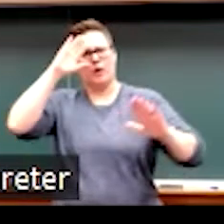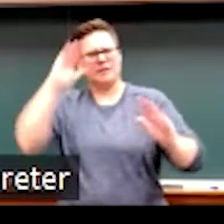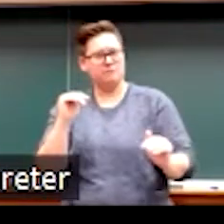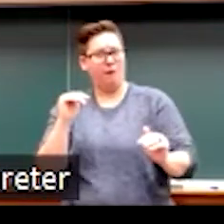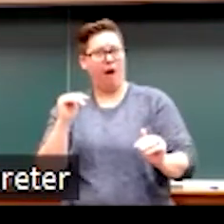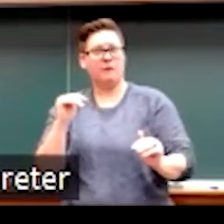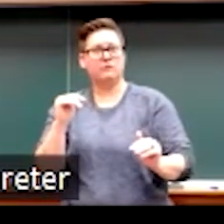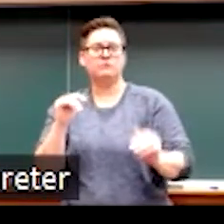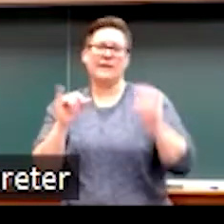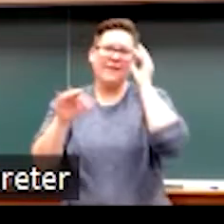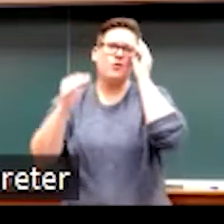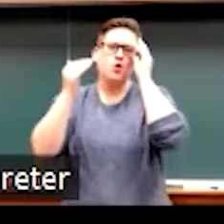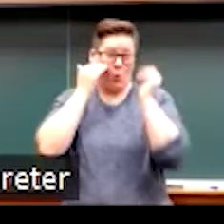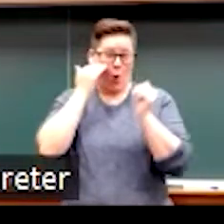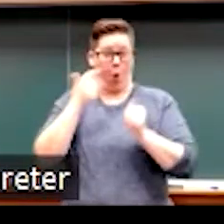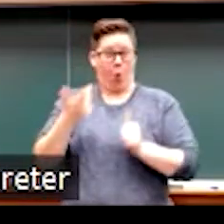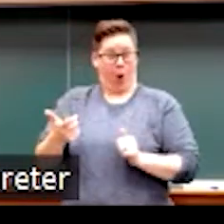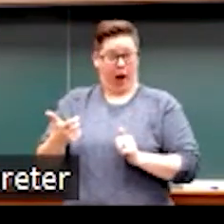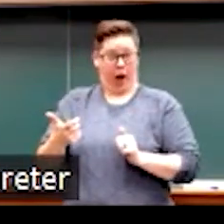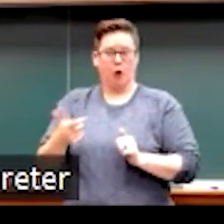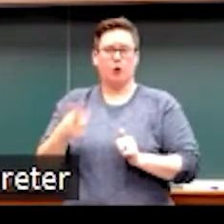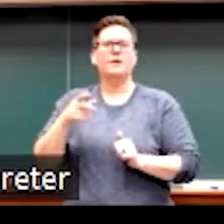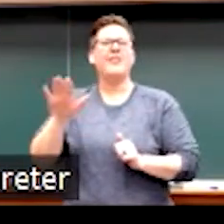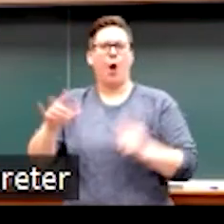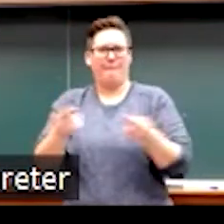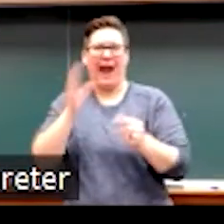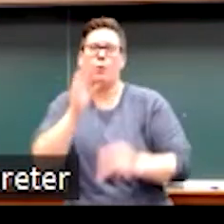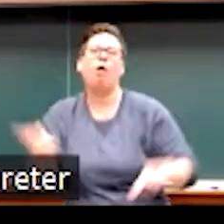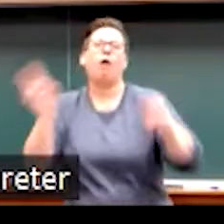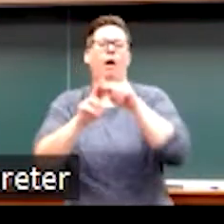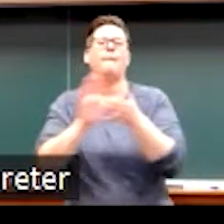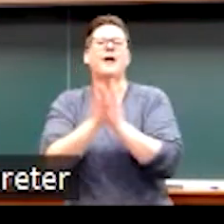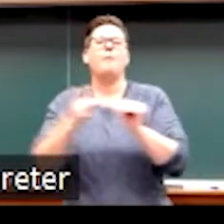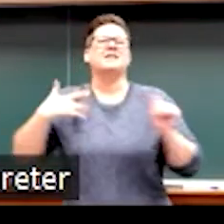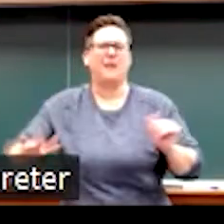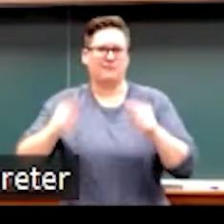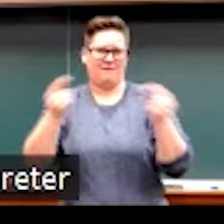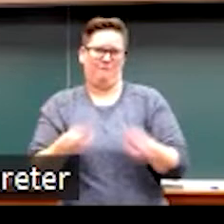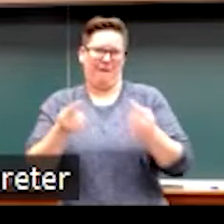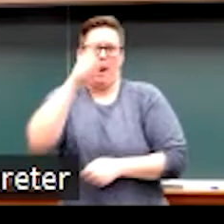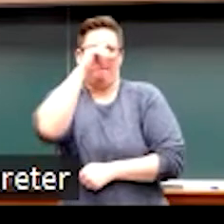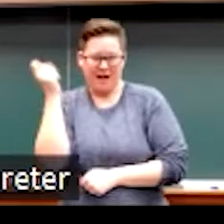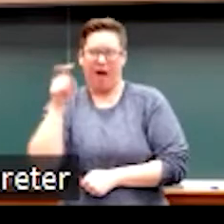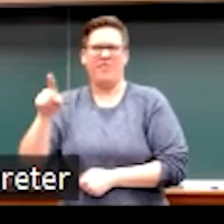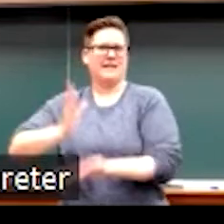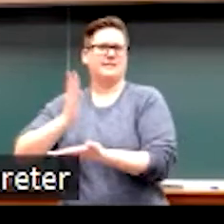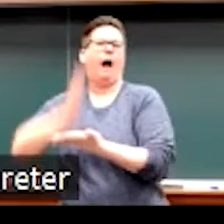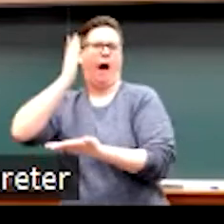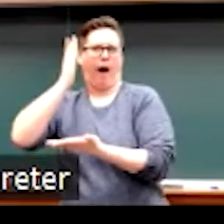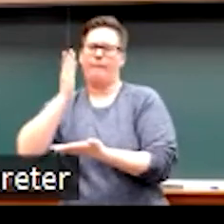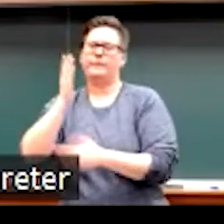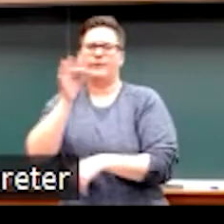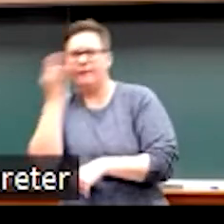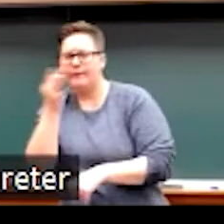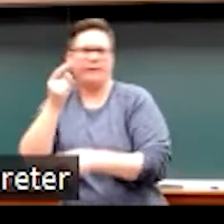expect, if you knew to look for it, is an increase in pain sensitivity. that comes as a function of taking